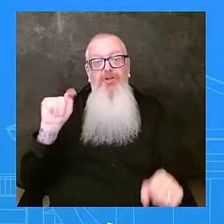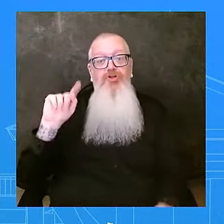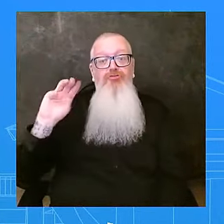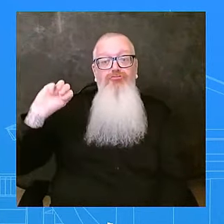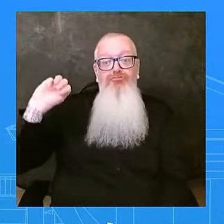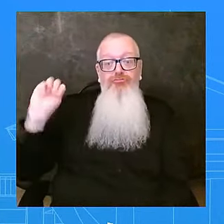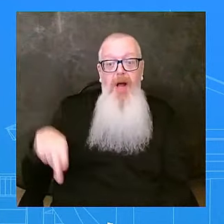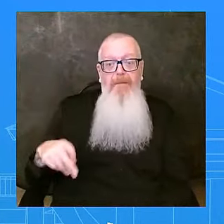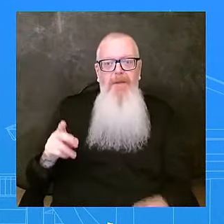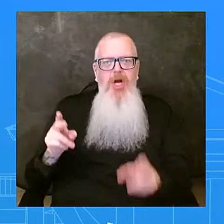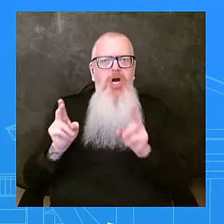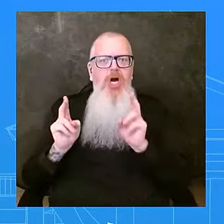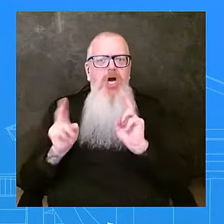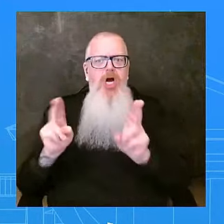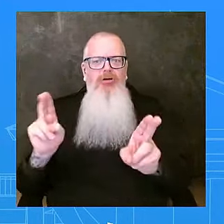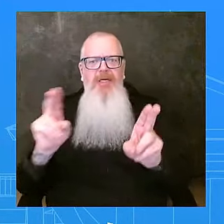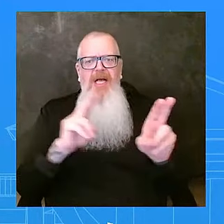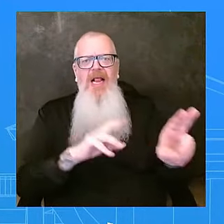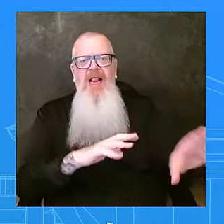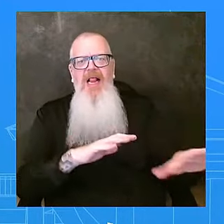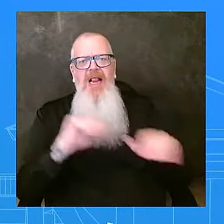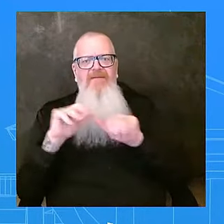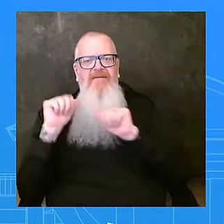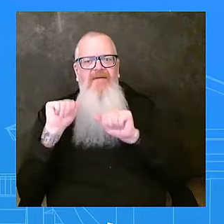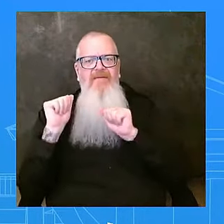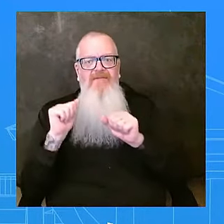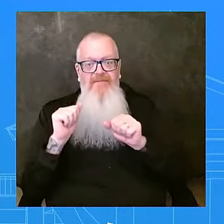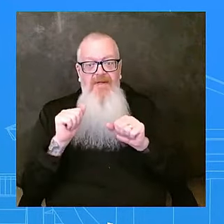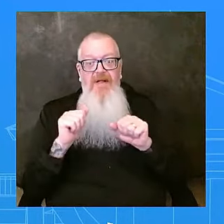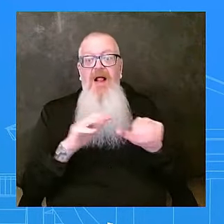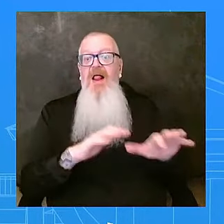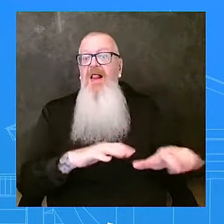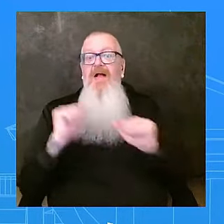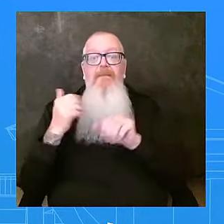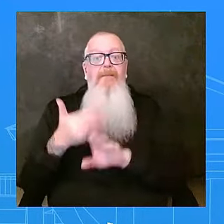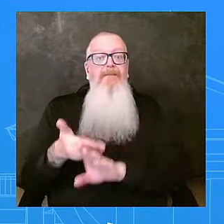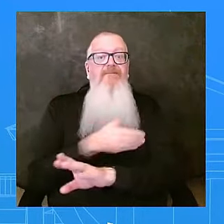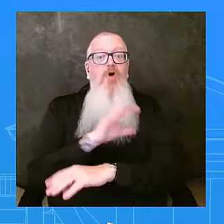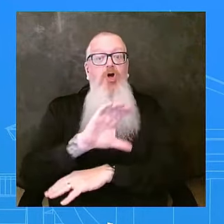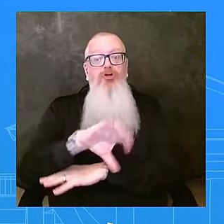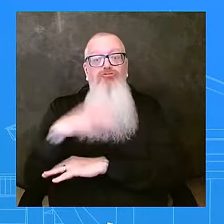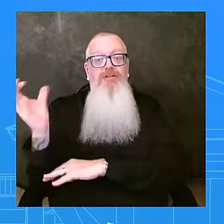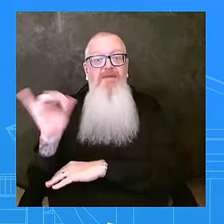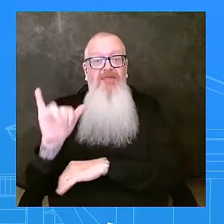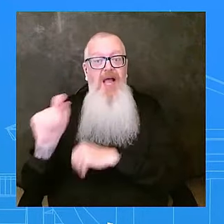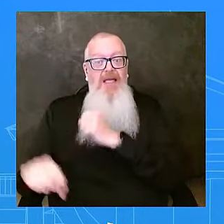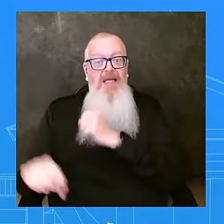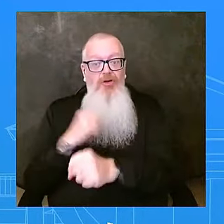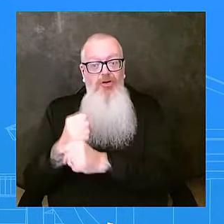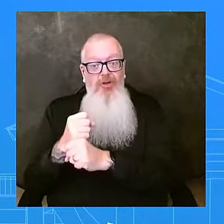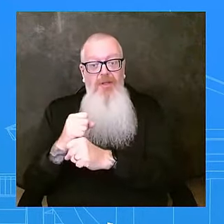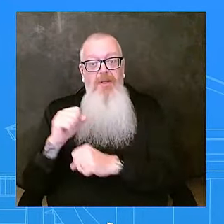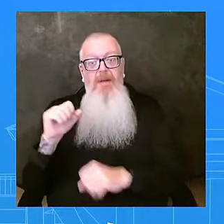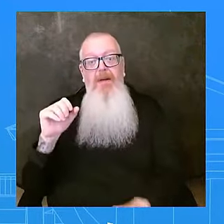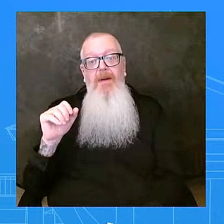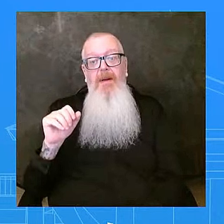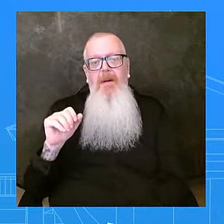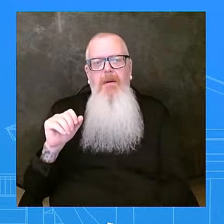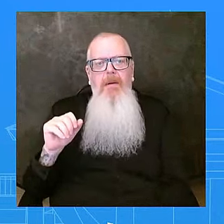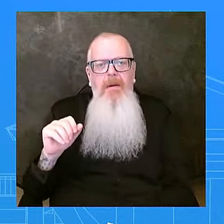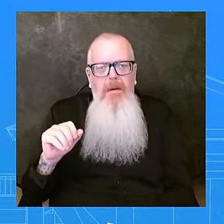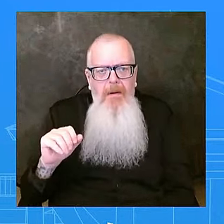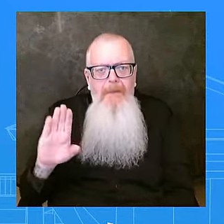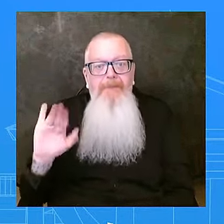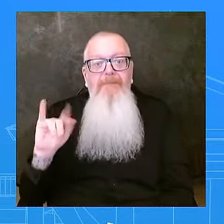Afghanistan and have everybody leave by Christmas of that year. President Biden, for his part, faced a stark choice when he came to